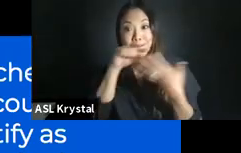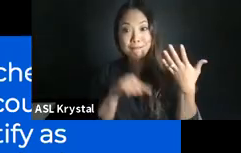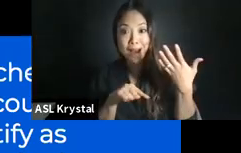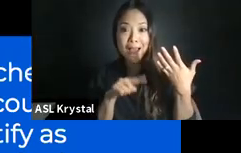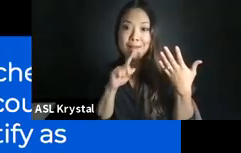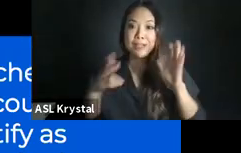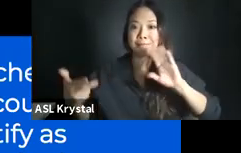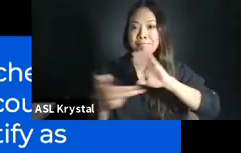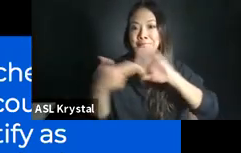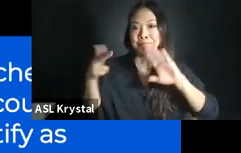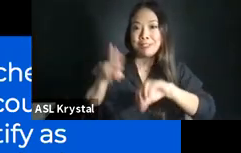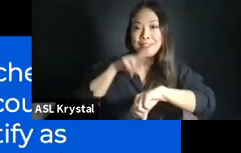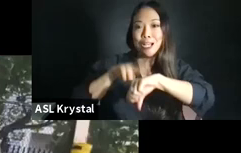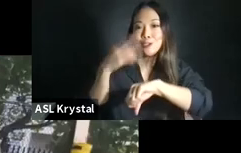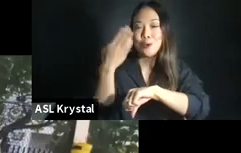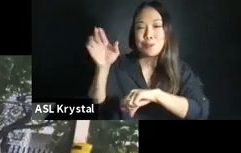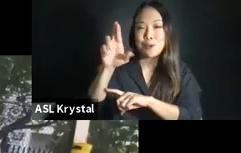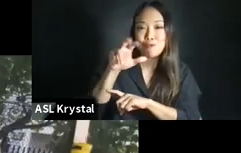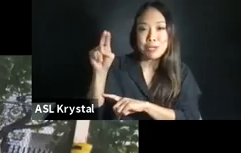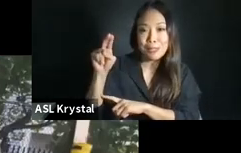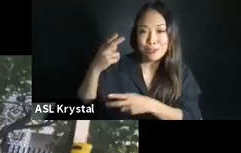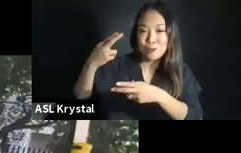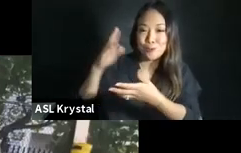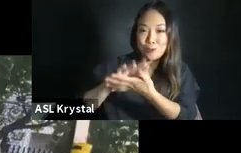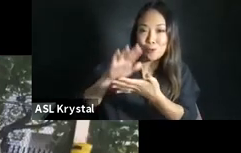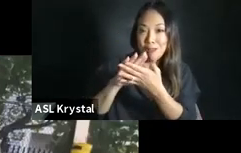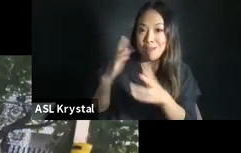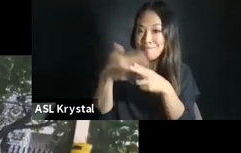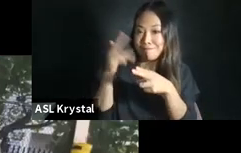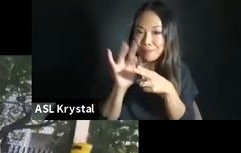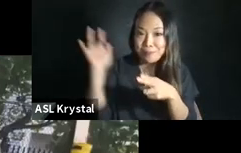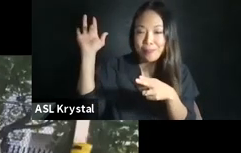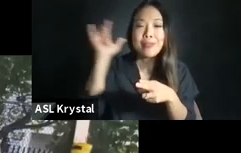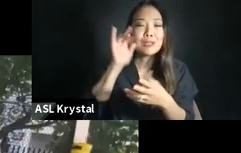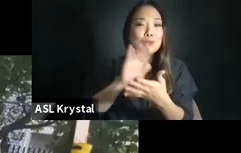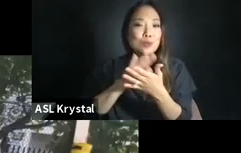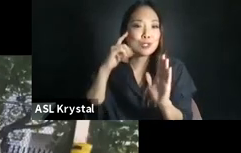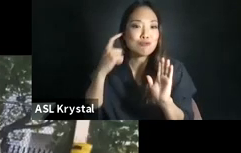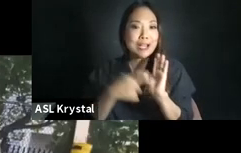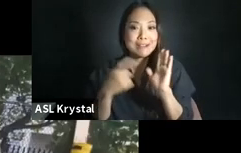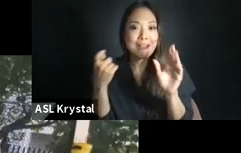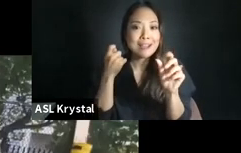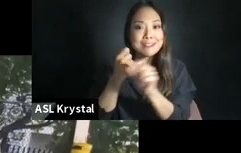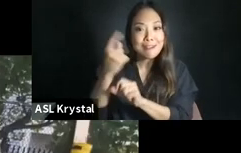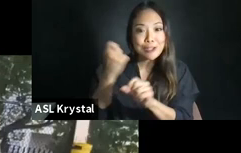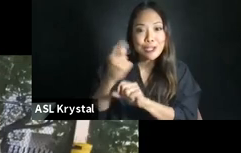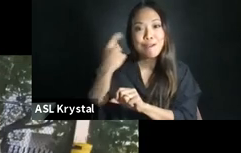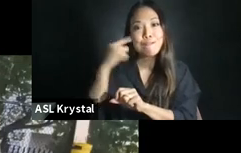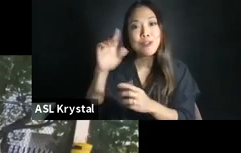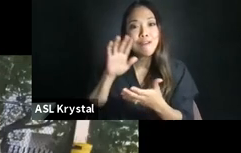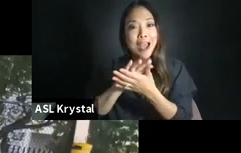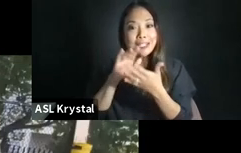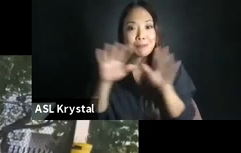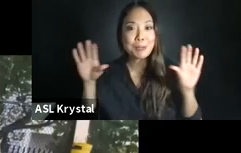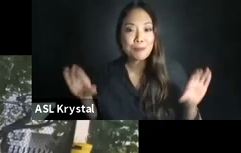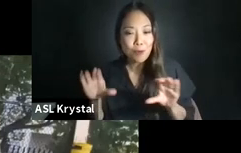school schools are recognized each year for their overall academic performance or progress in closing achievement gaps among student